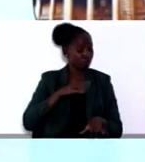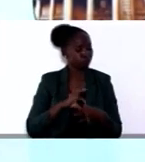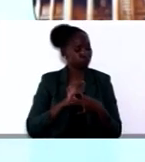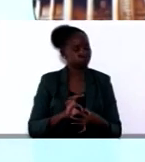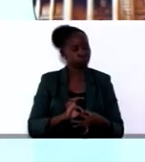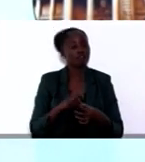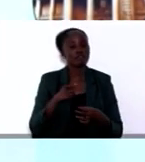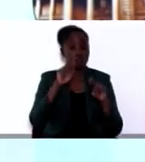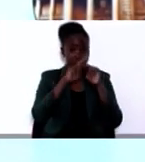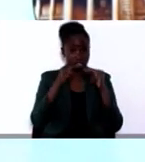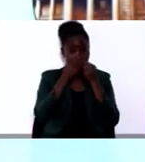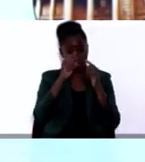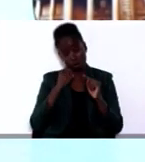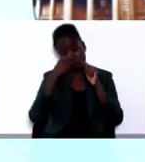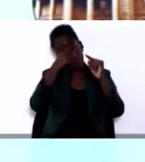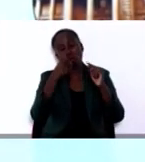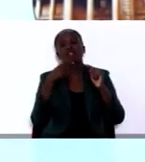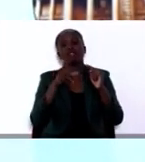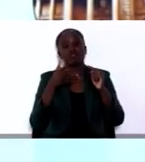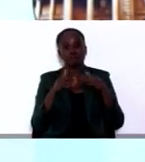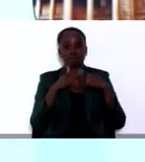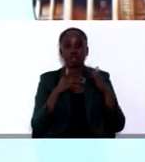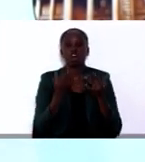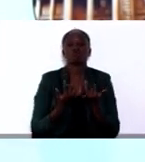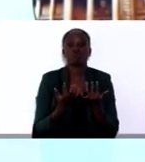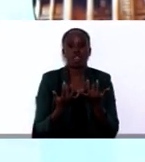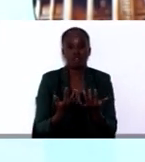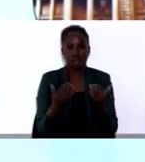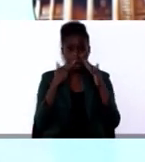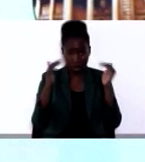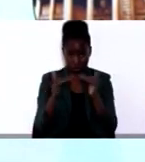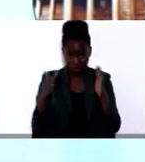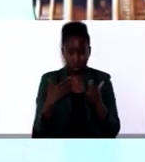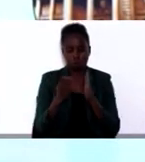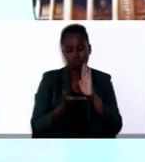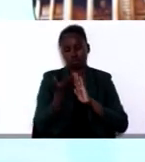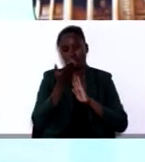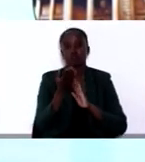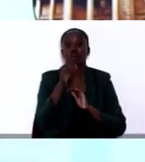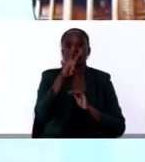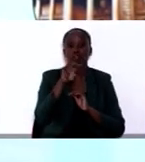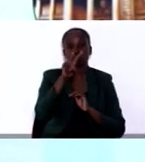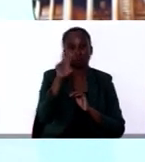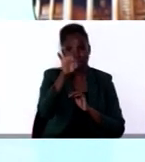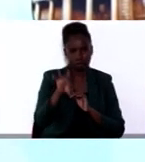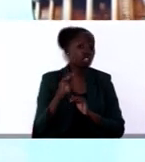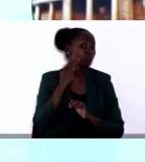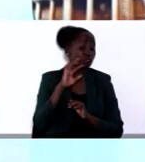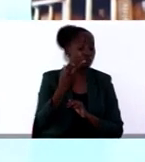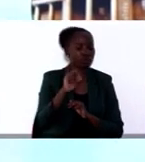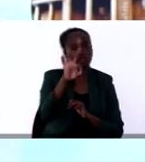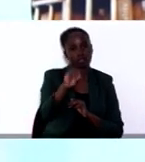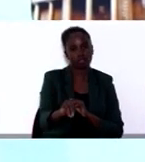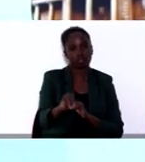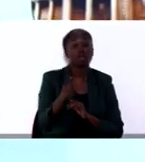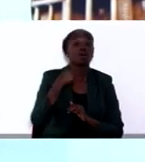national goal of reducing greenhouse gases emissions by 42% in 2030. We must take